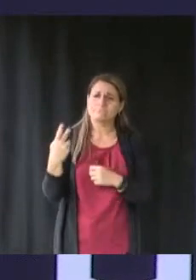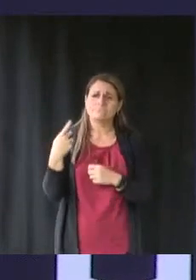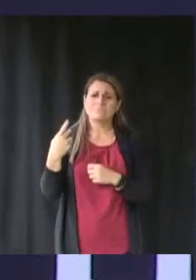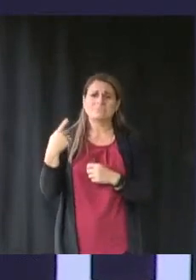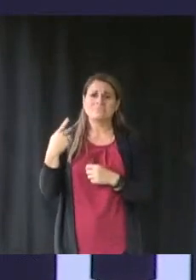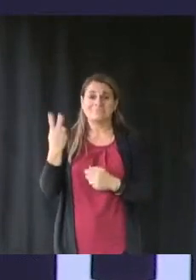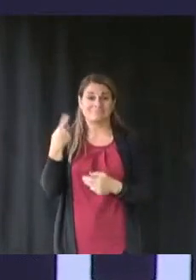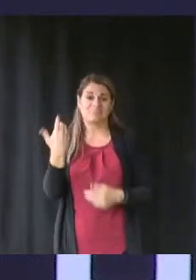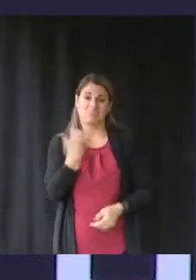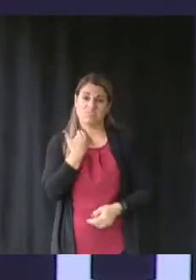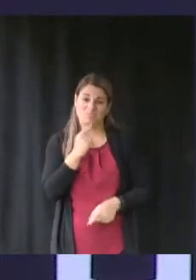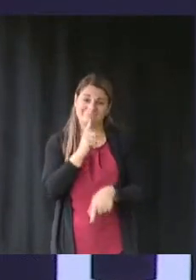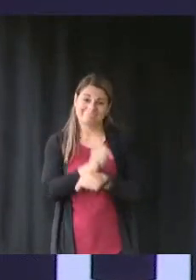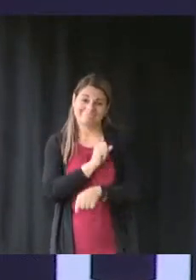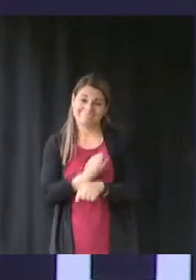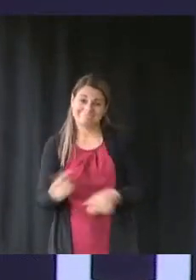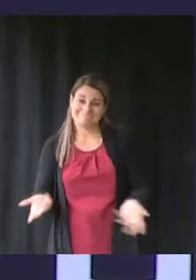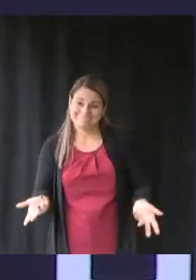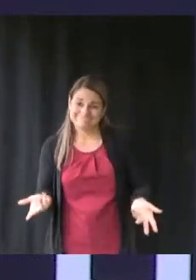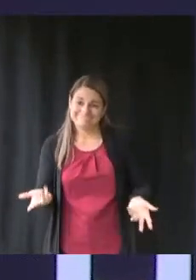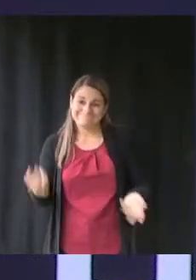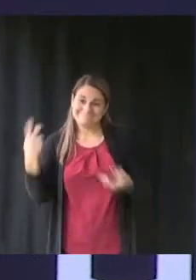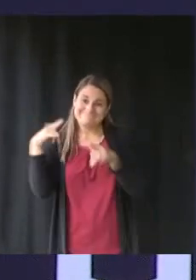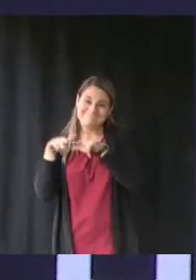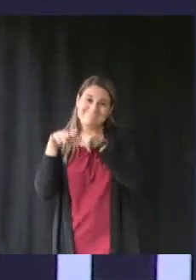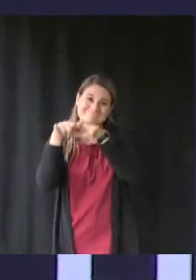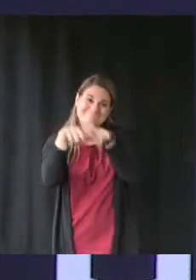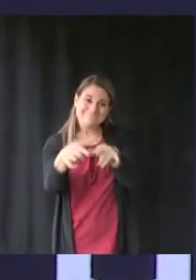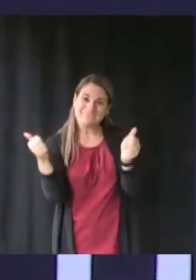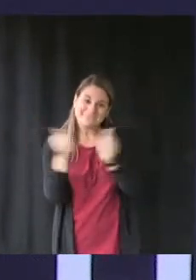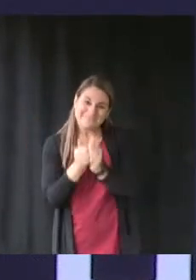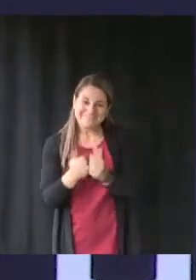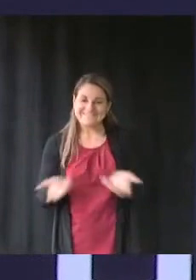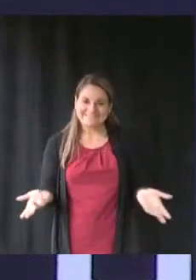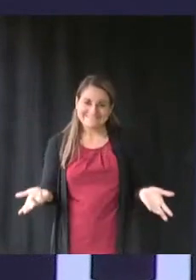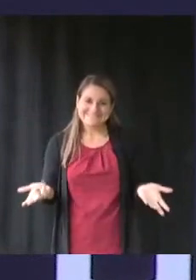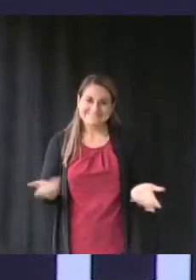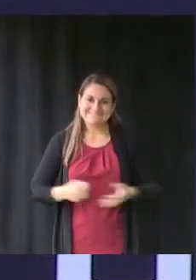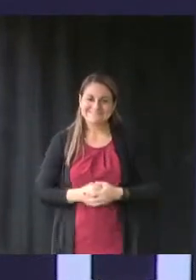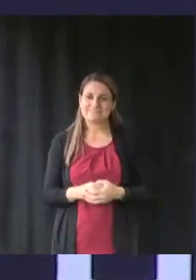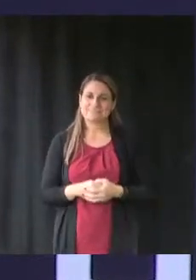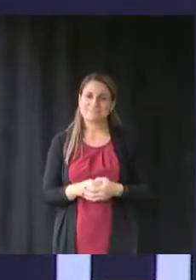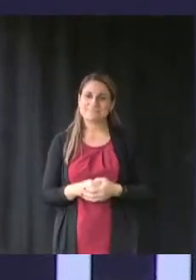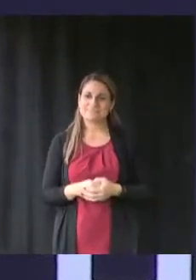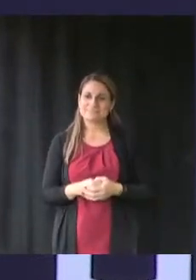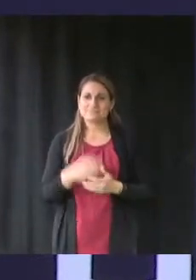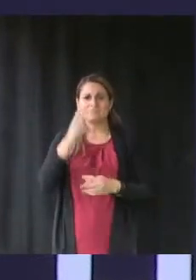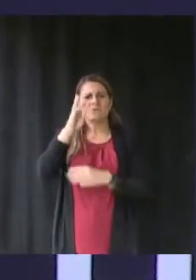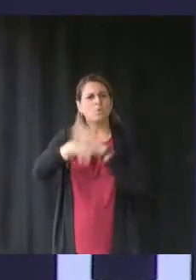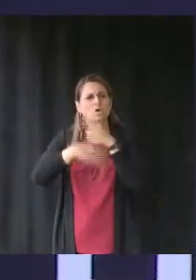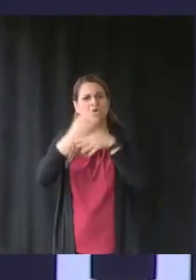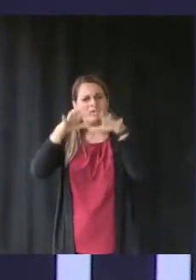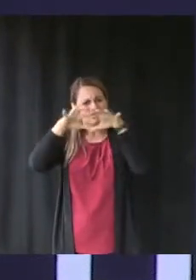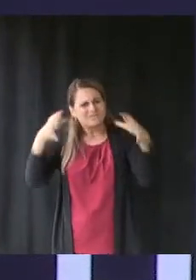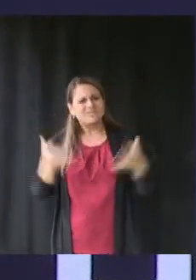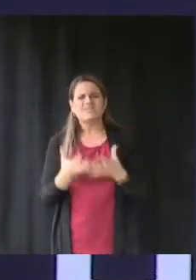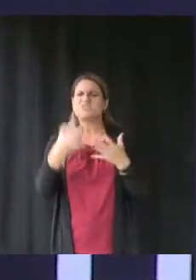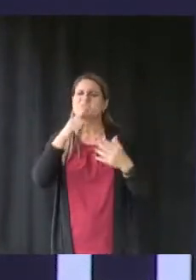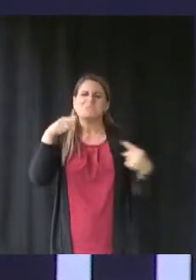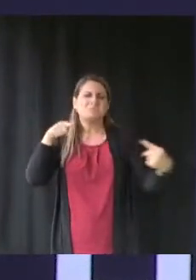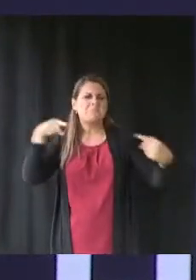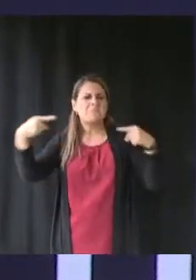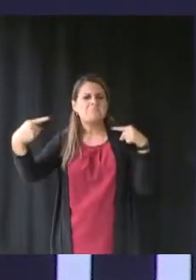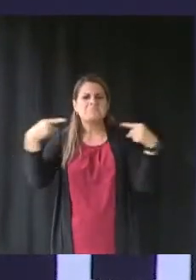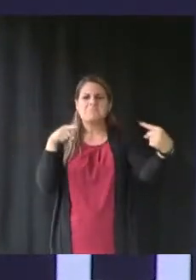well. In today's highly polarized political world, such joint ventures, regrettably, would be